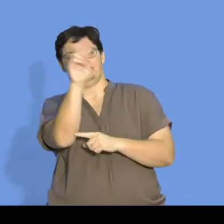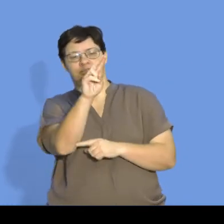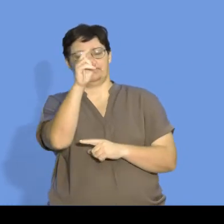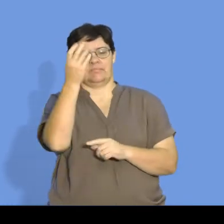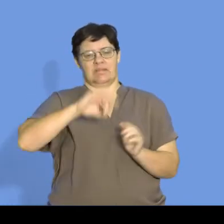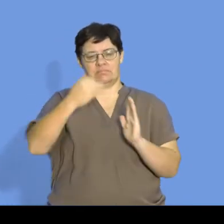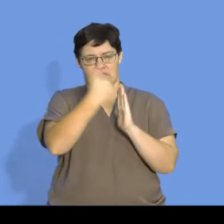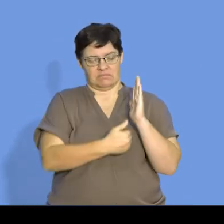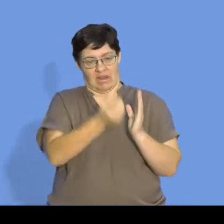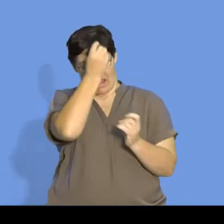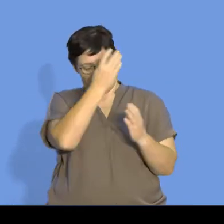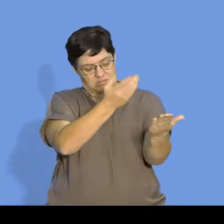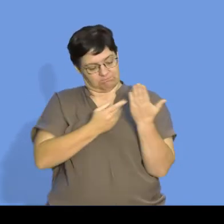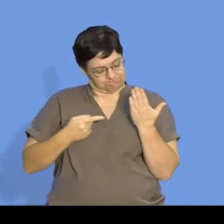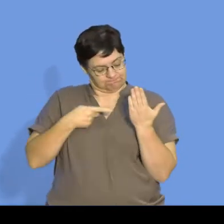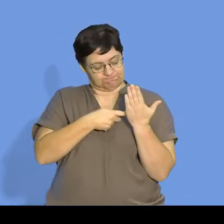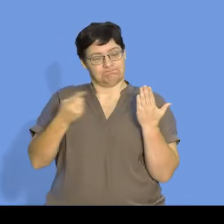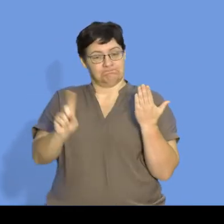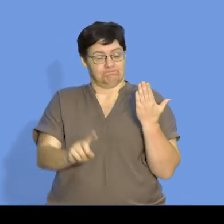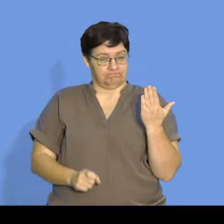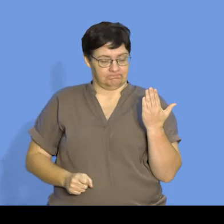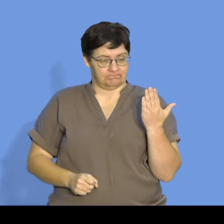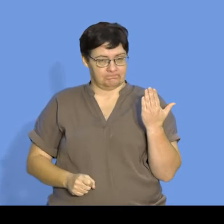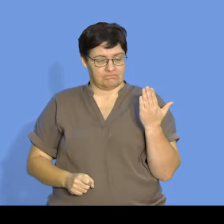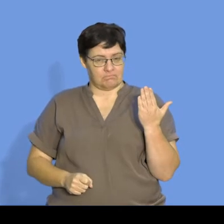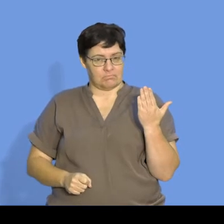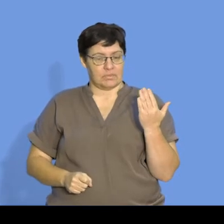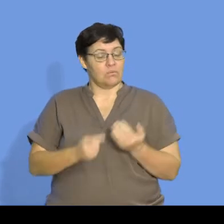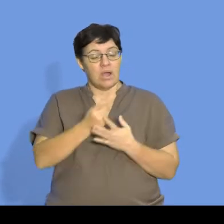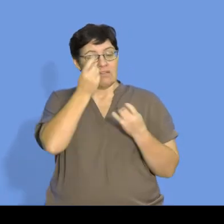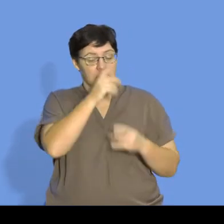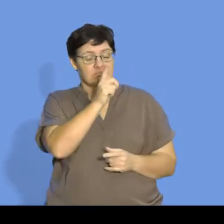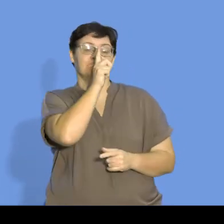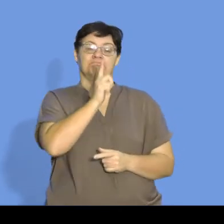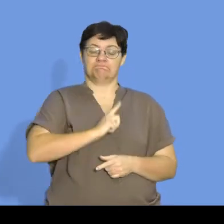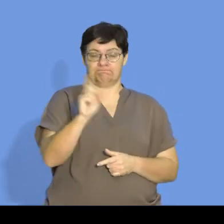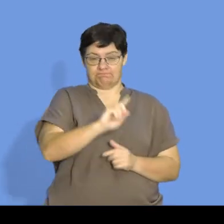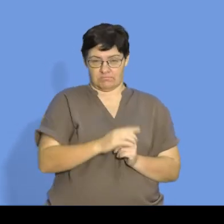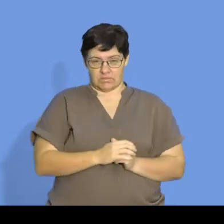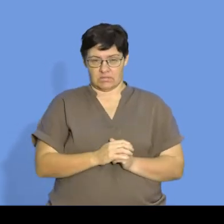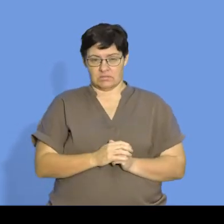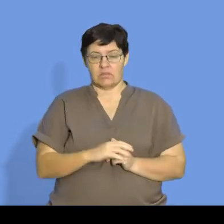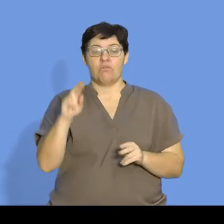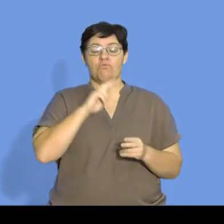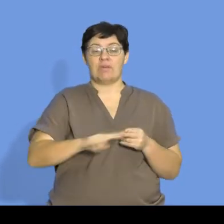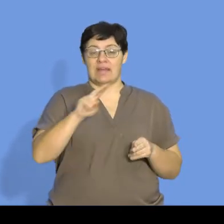statement. Here's the information that we have. Right, in the additional information, we are told that your rent income